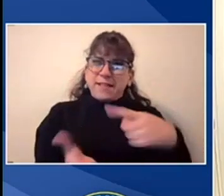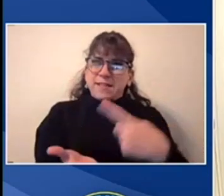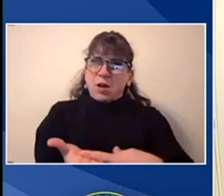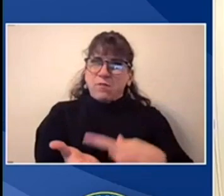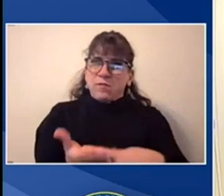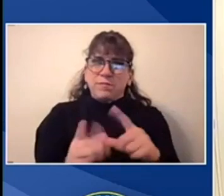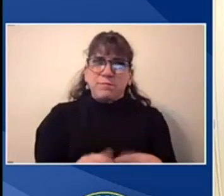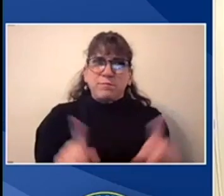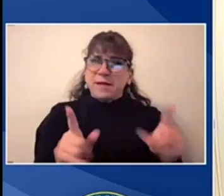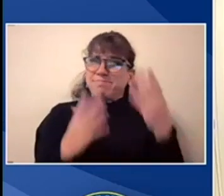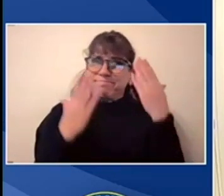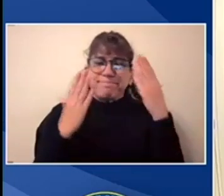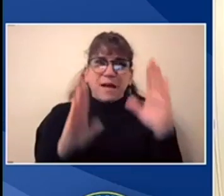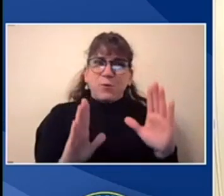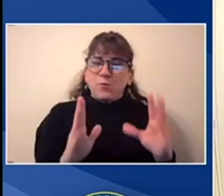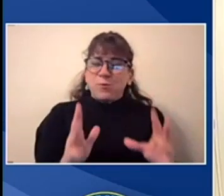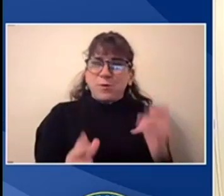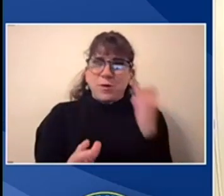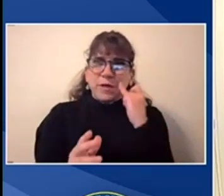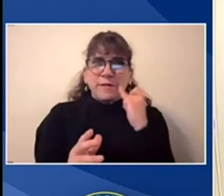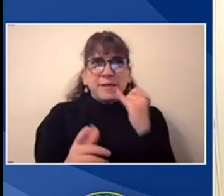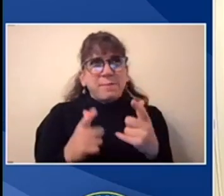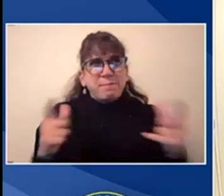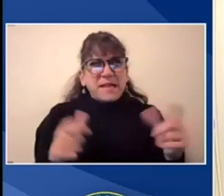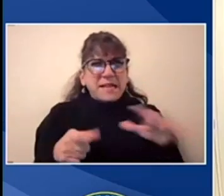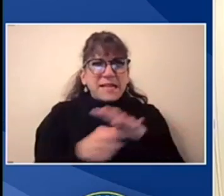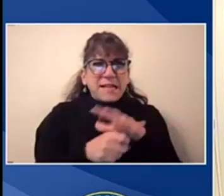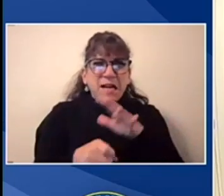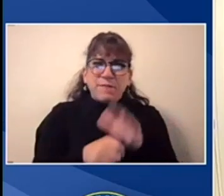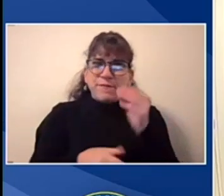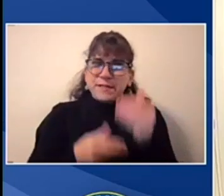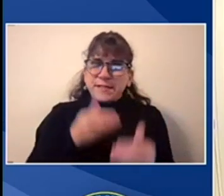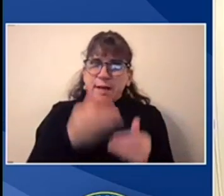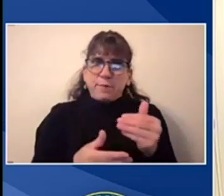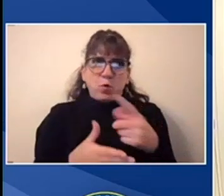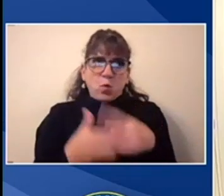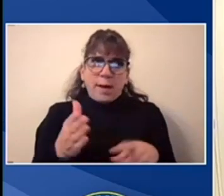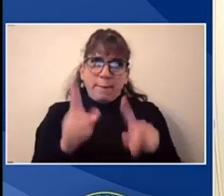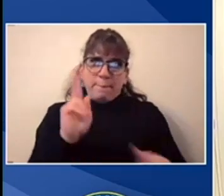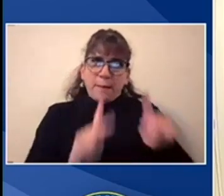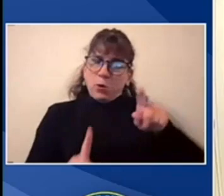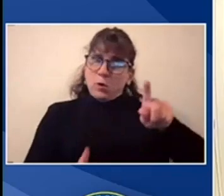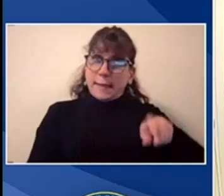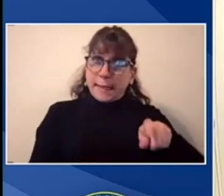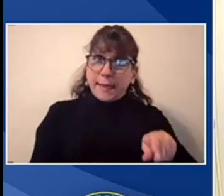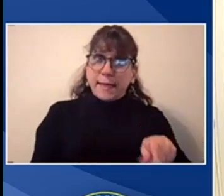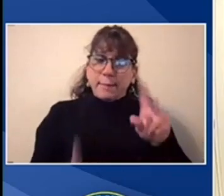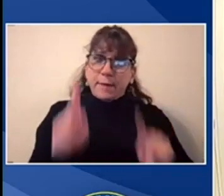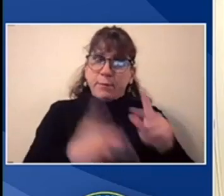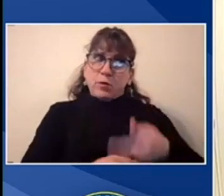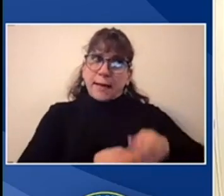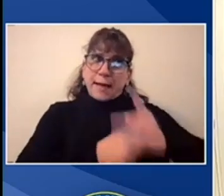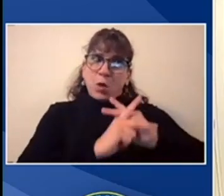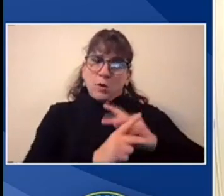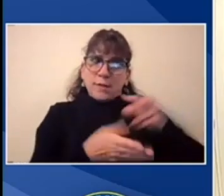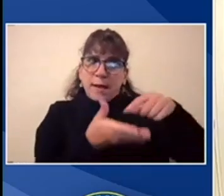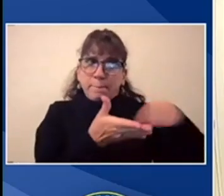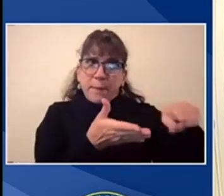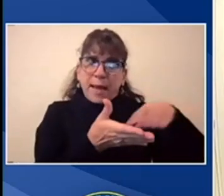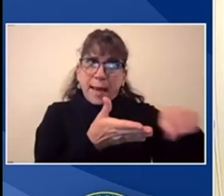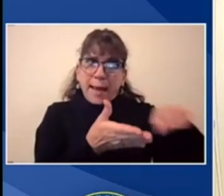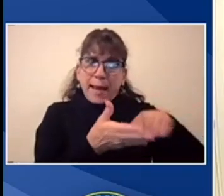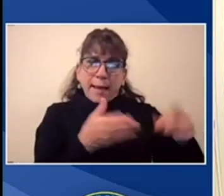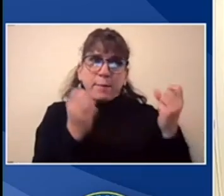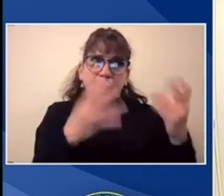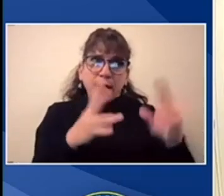I don't know that it's a big enough step towards what people need. People take out these loans and make payments, many of the